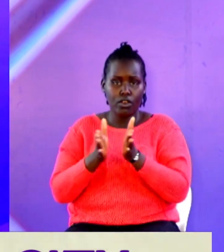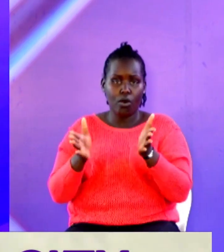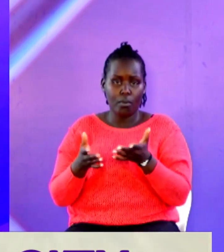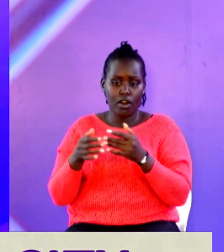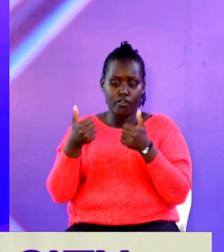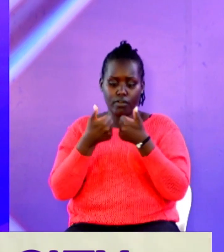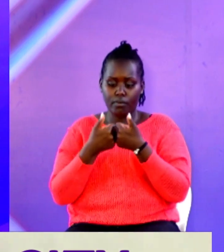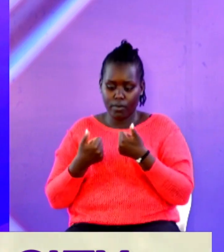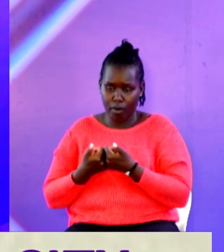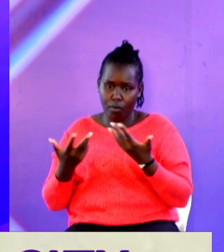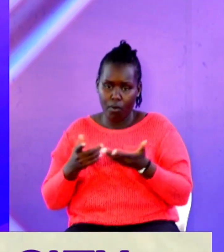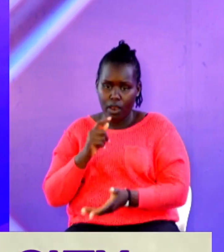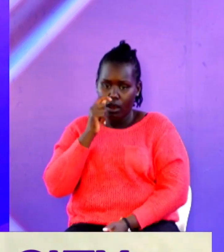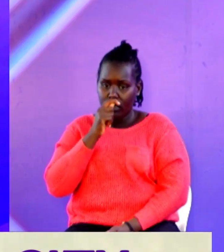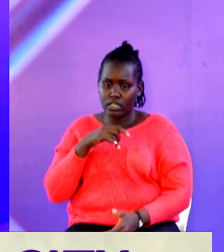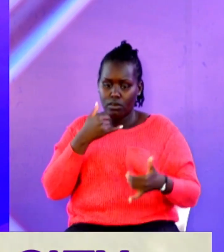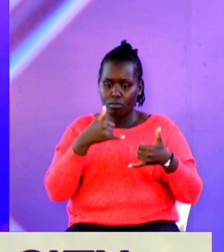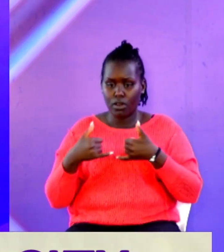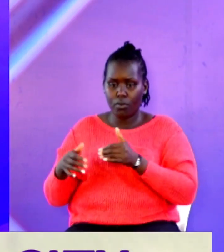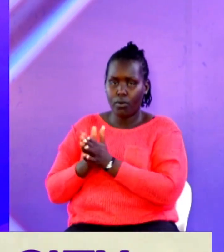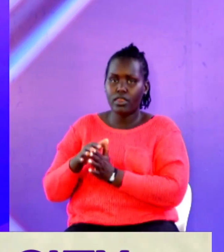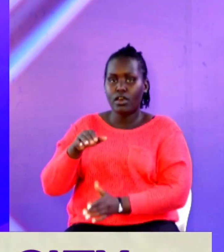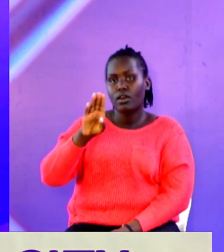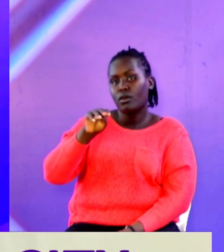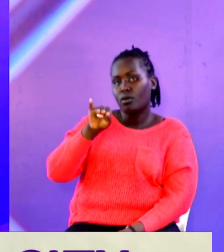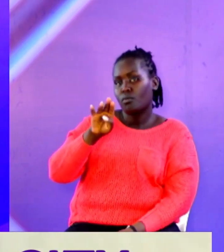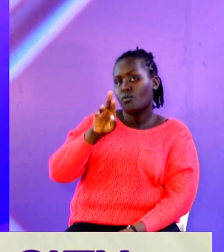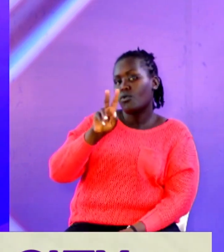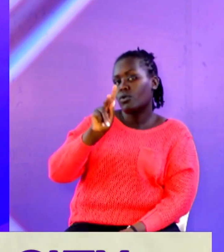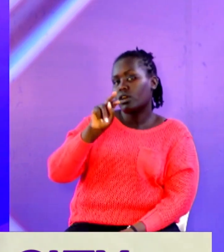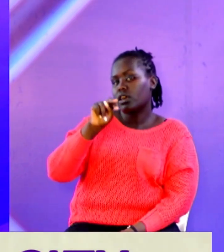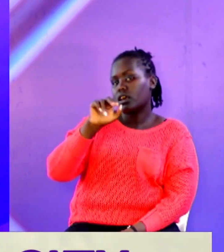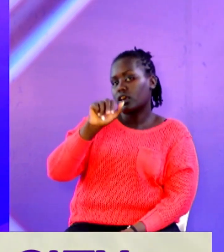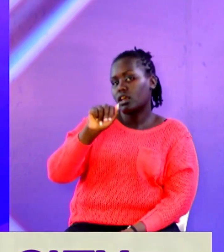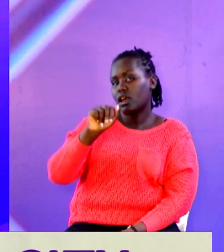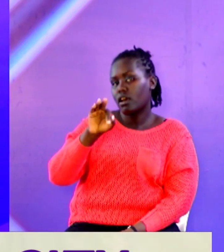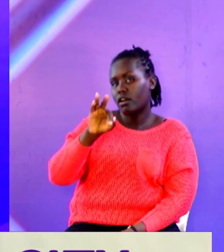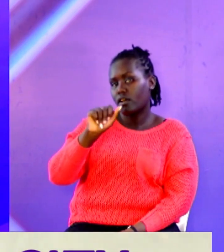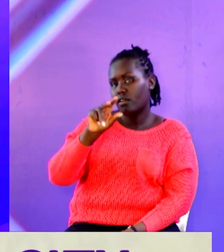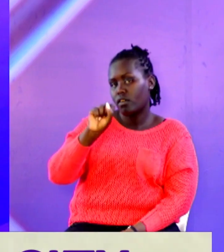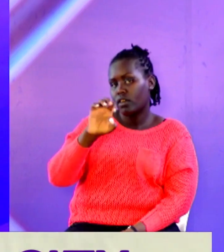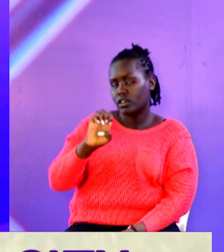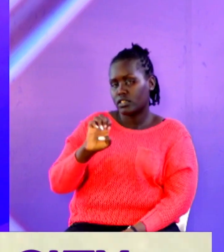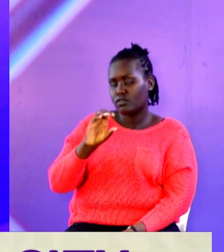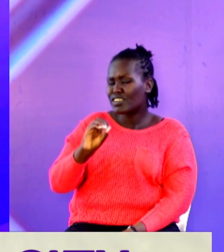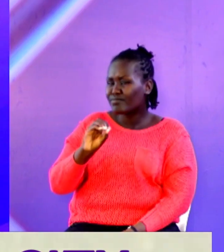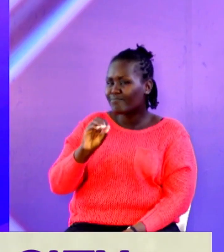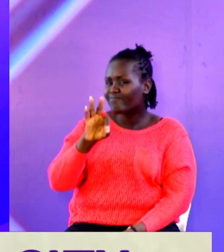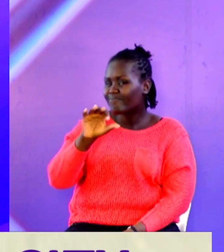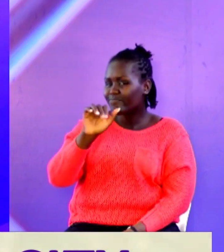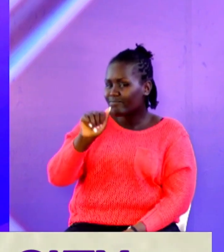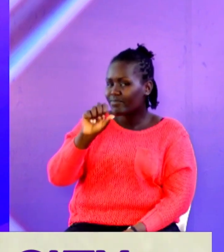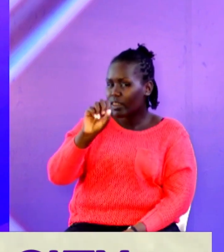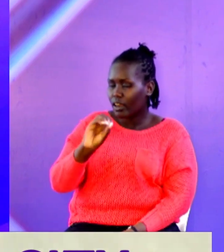game, whereby Tanzania will be playing Burkina Faso. That is 2 p.m. This 2 p.m., not 2